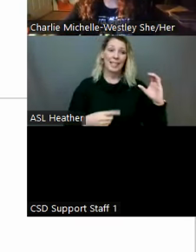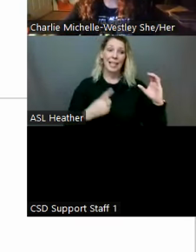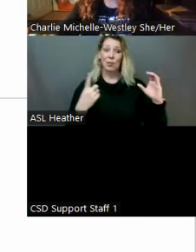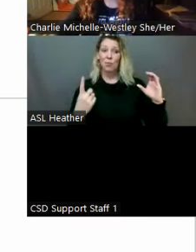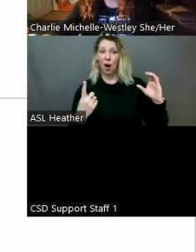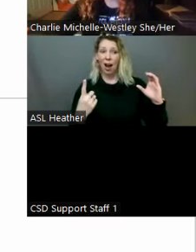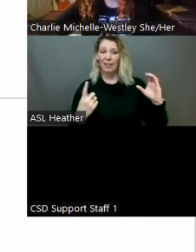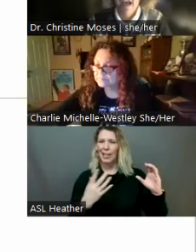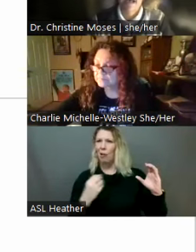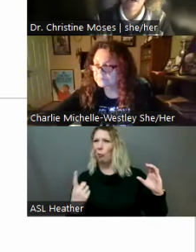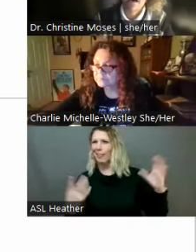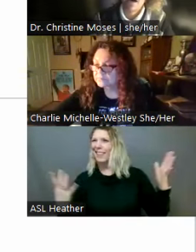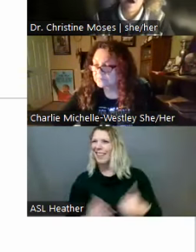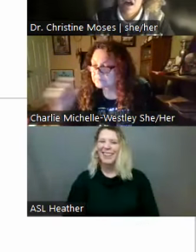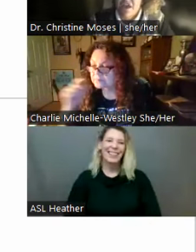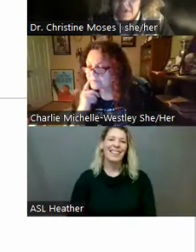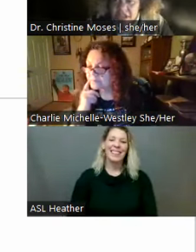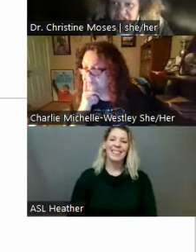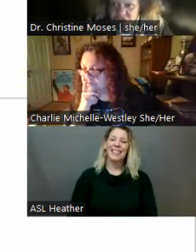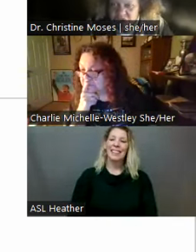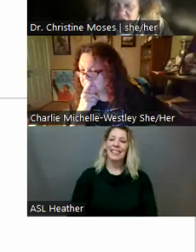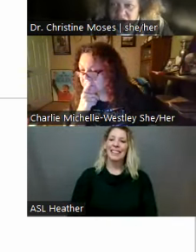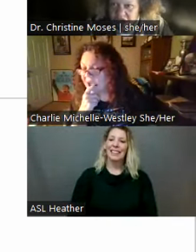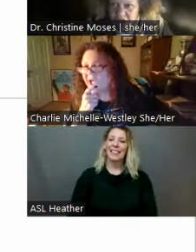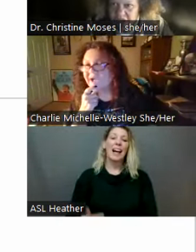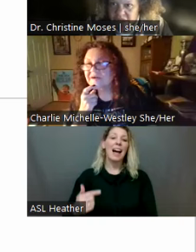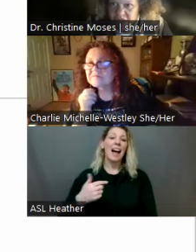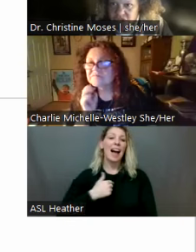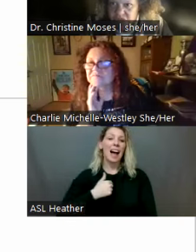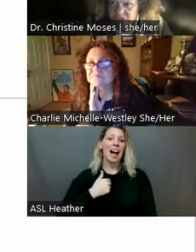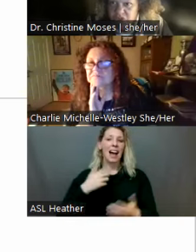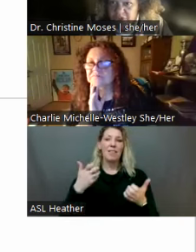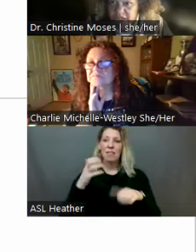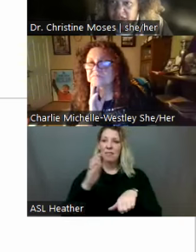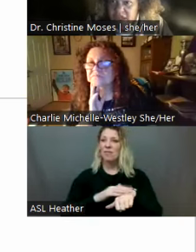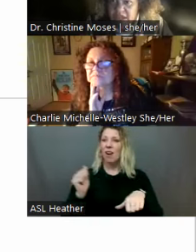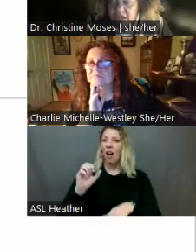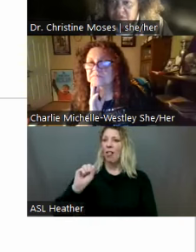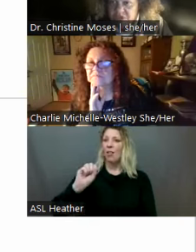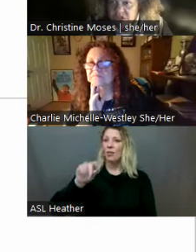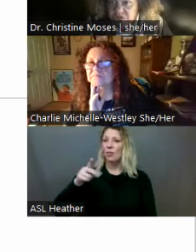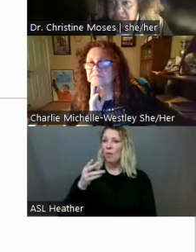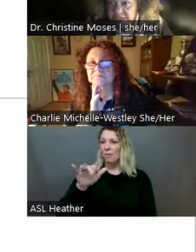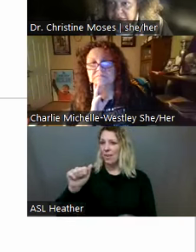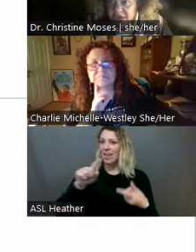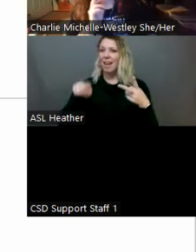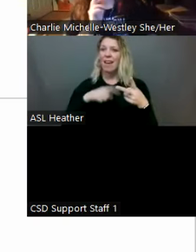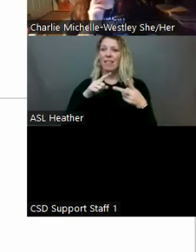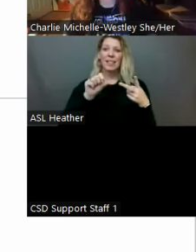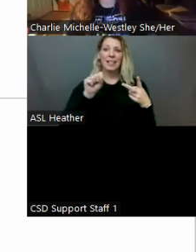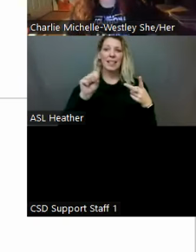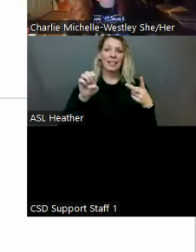and 1? I would like to call on Commissioner Sophia and then Commissioner